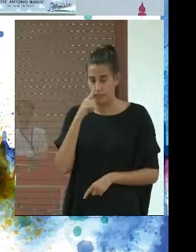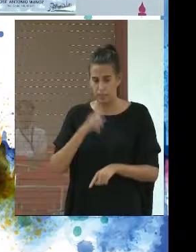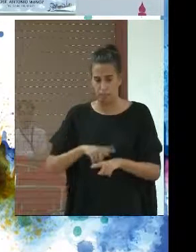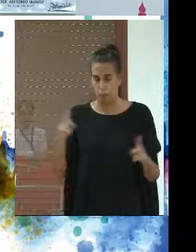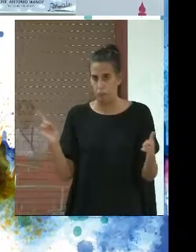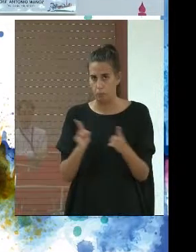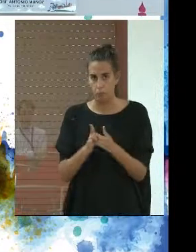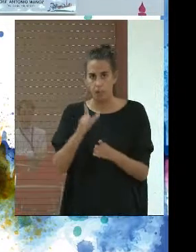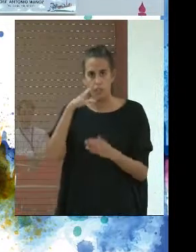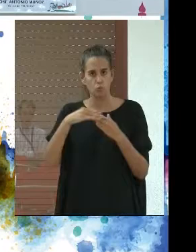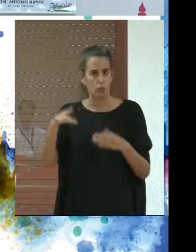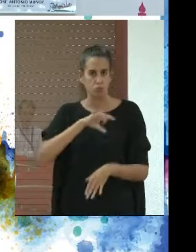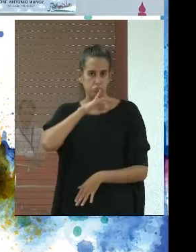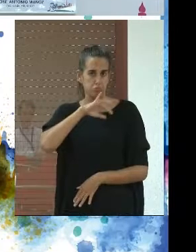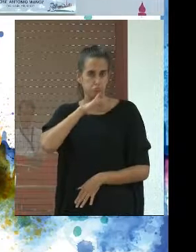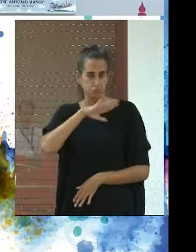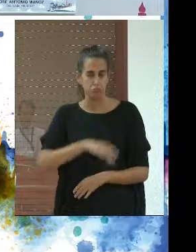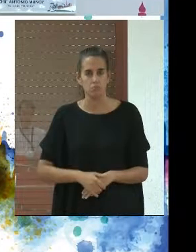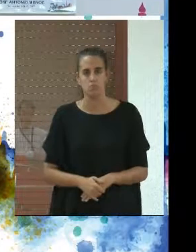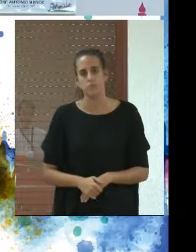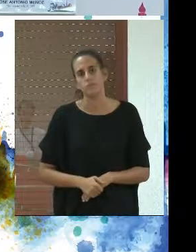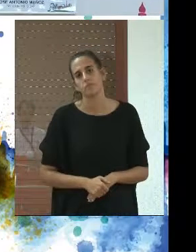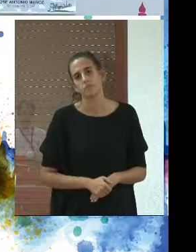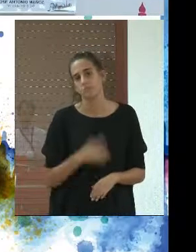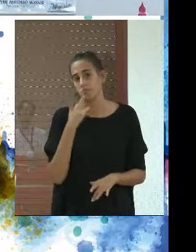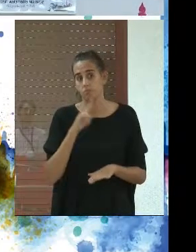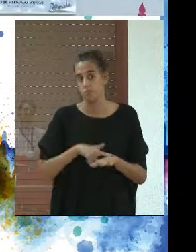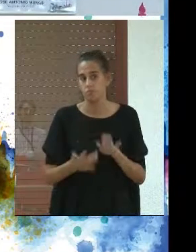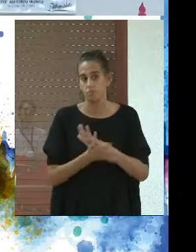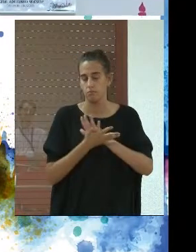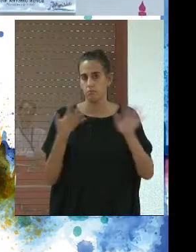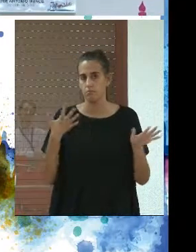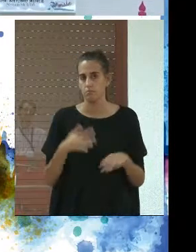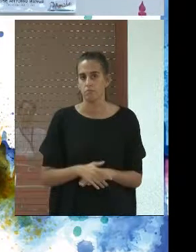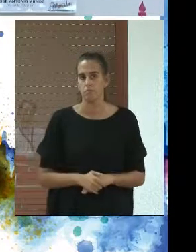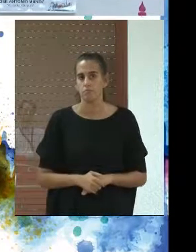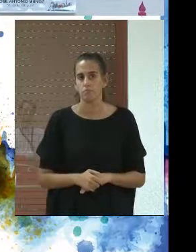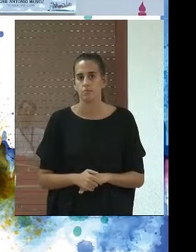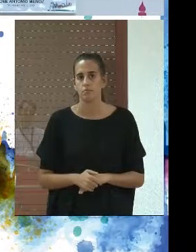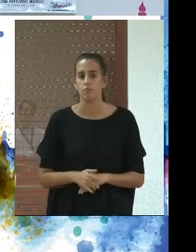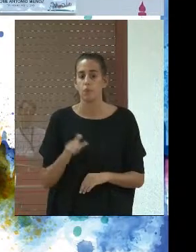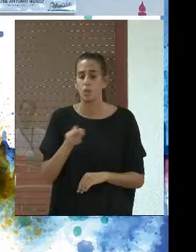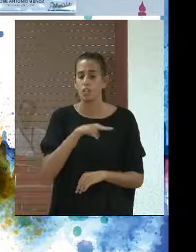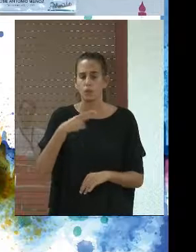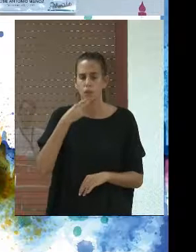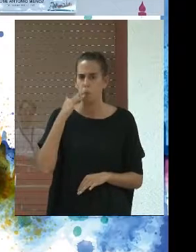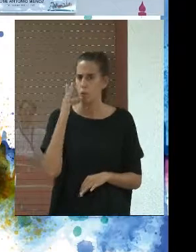so this was the first solution we came up with, and the user was very happy, and it was very quick.